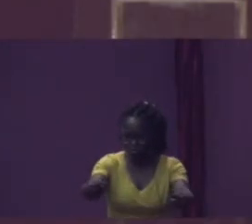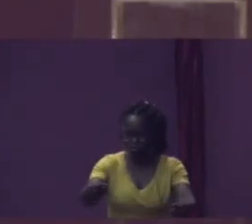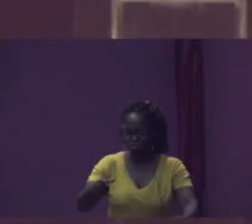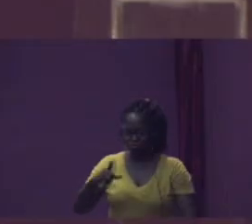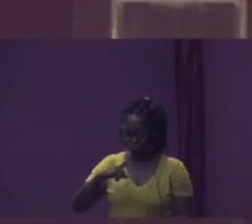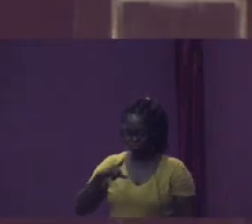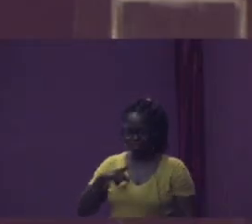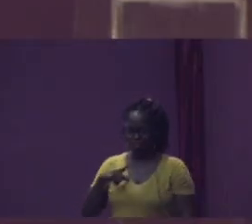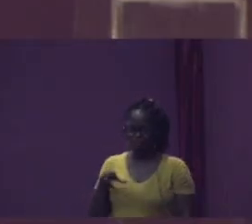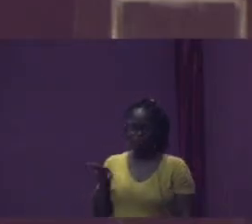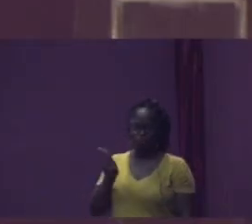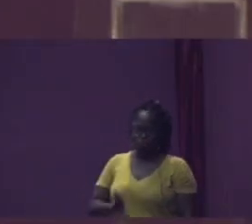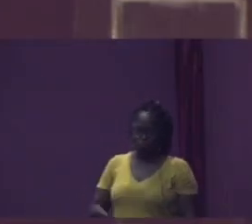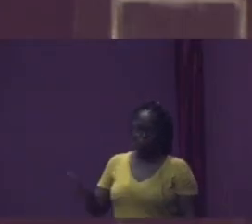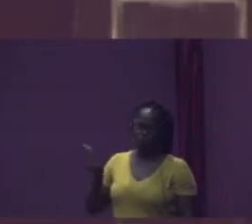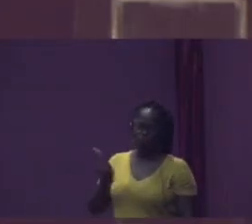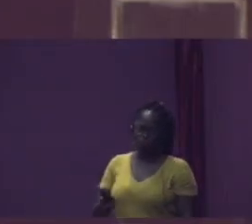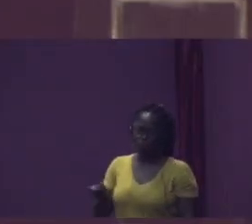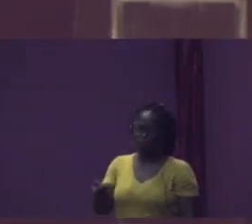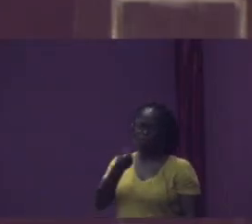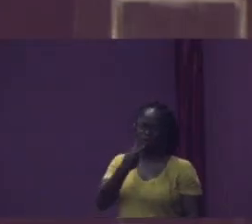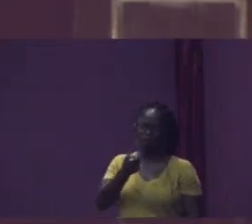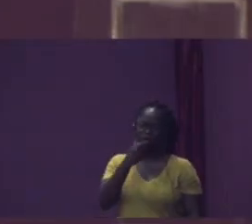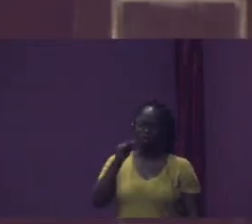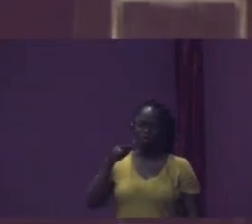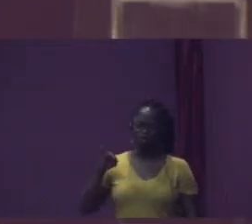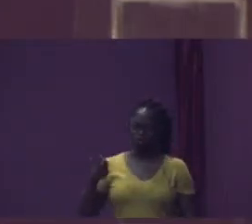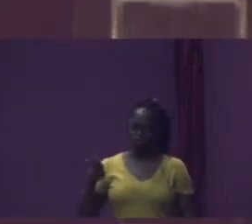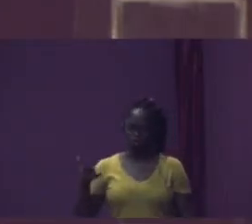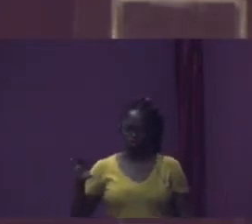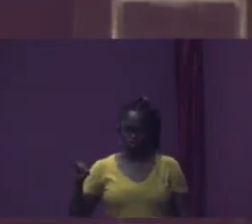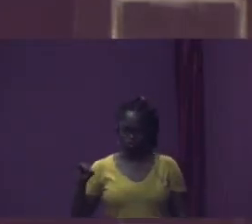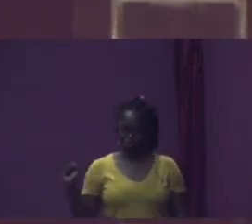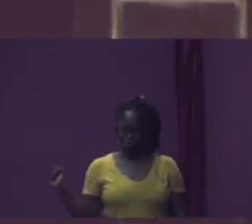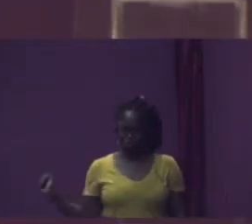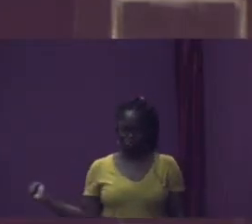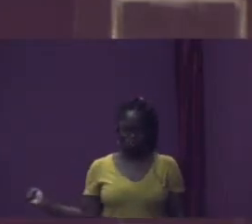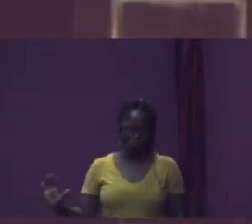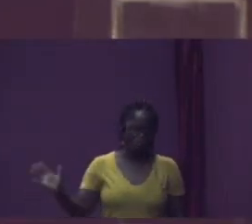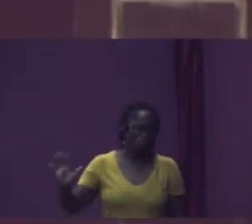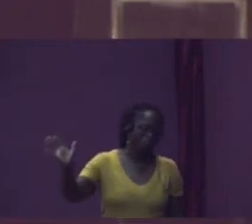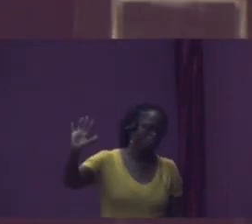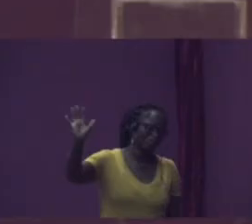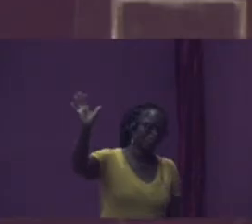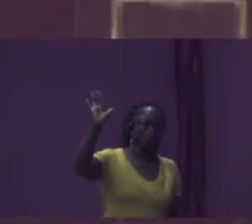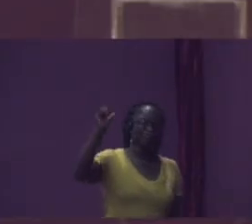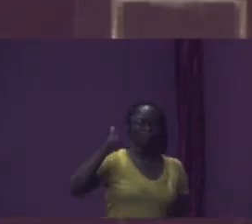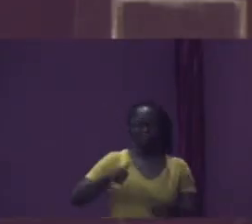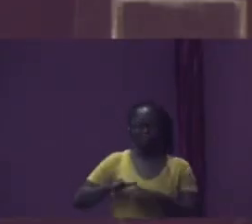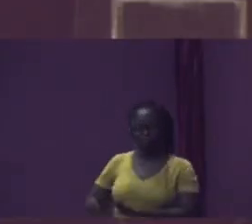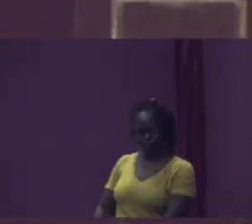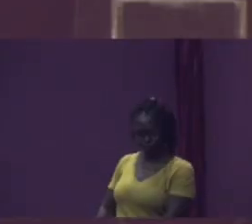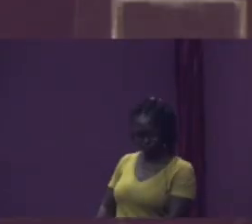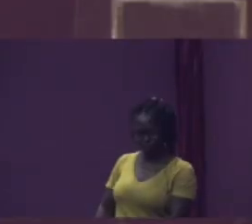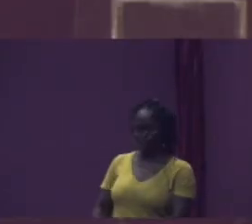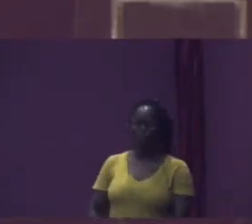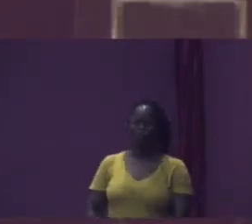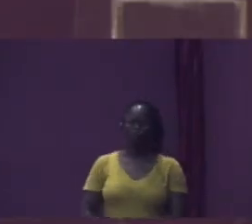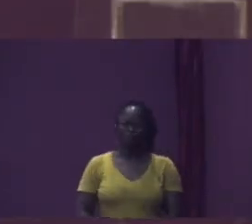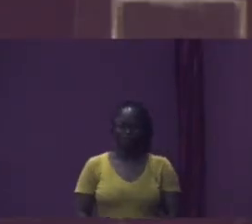in the capital city that weren't available in a district hospital. She had daily wound dressings, which were excruciatingly